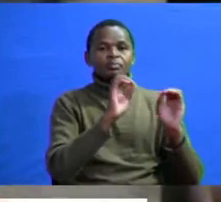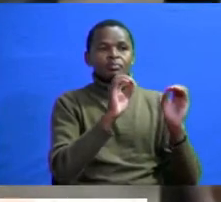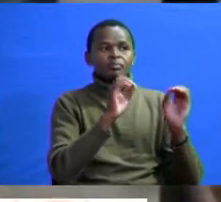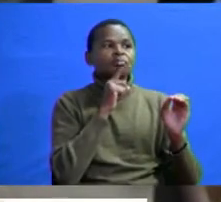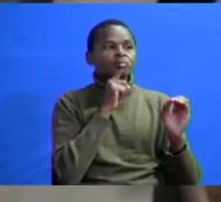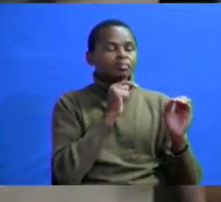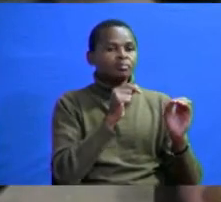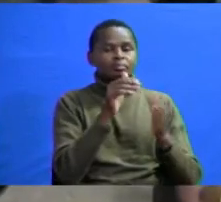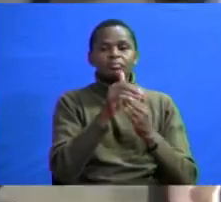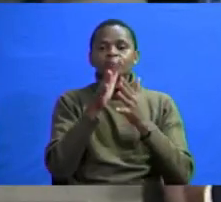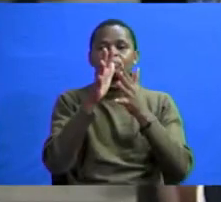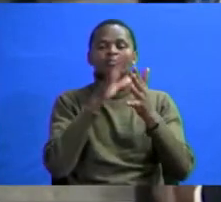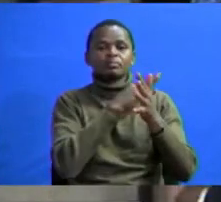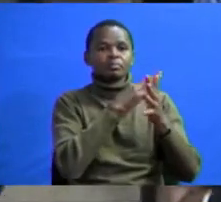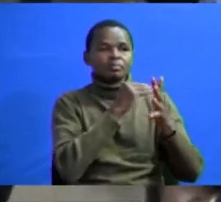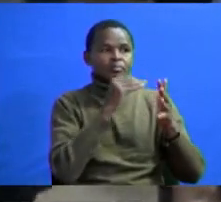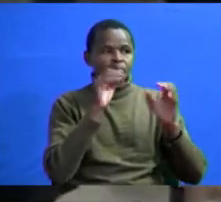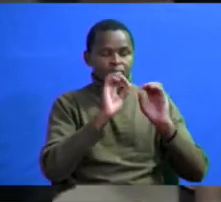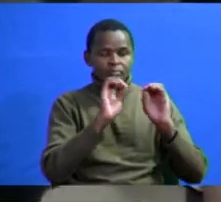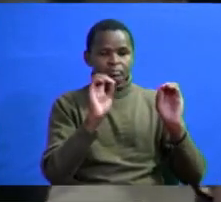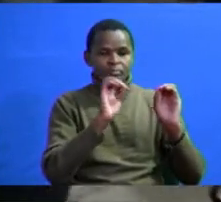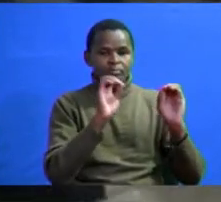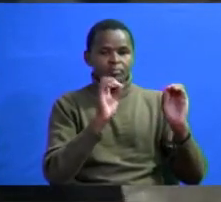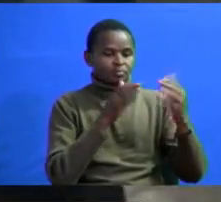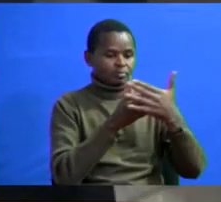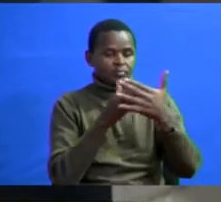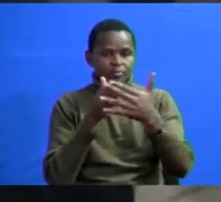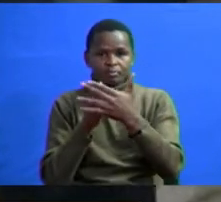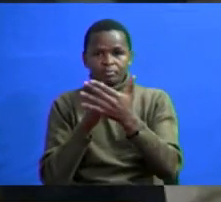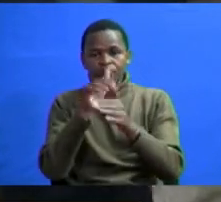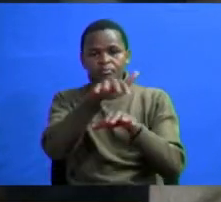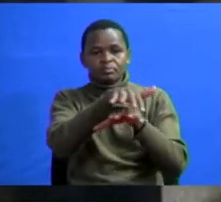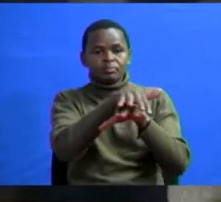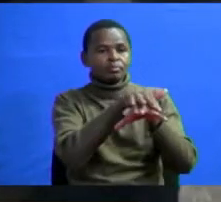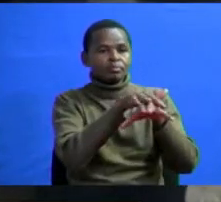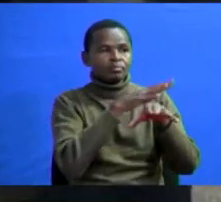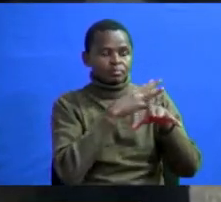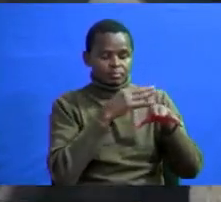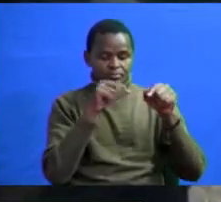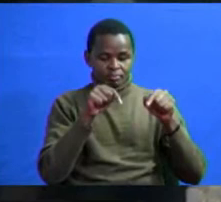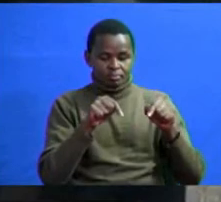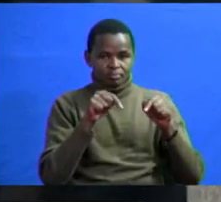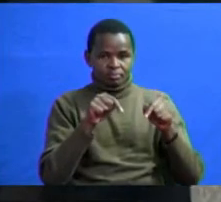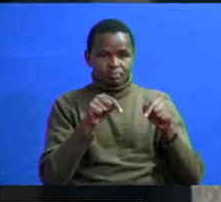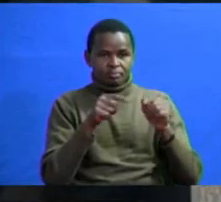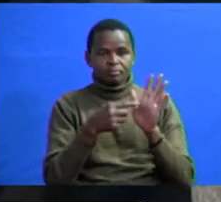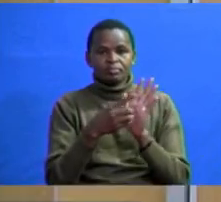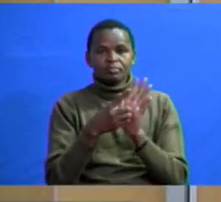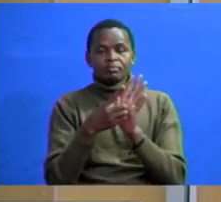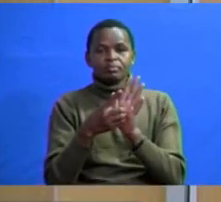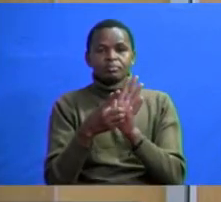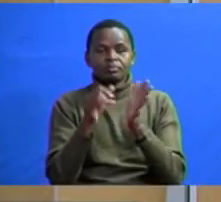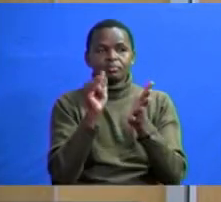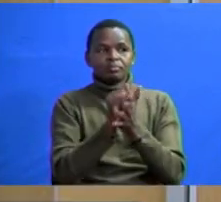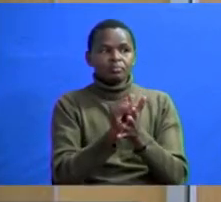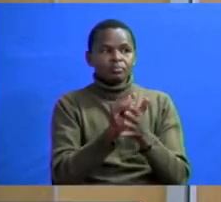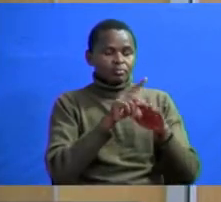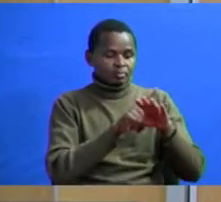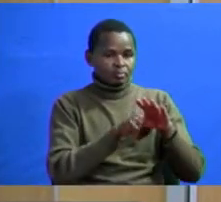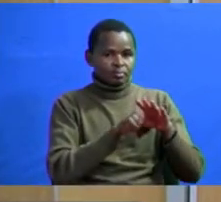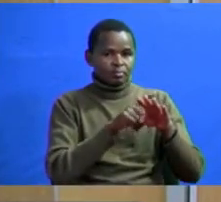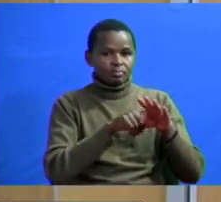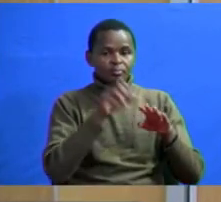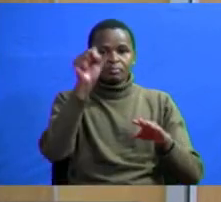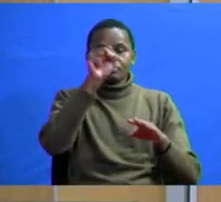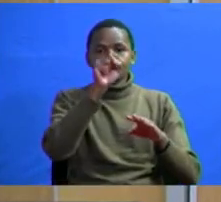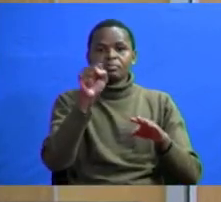no leader, and certainly no obstacles that will slow him down. And today he just demonstrated that. At a time when the state